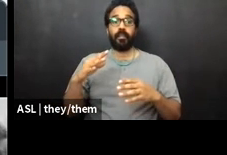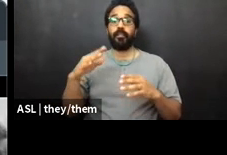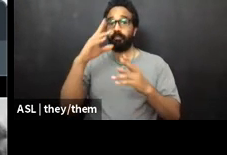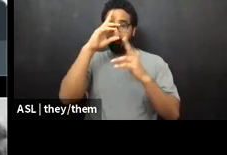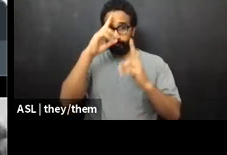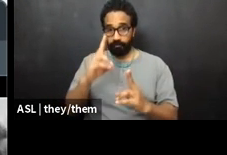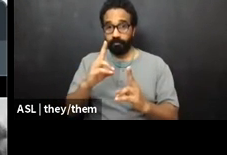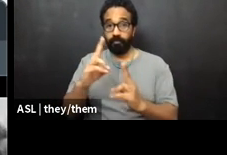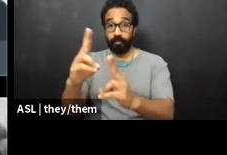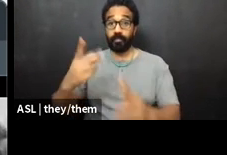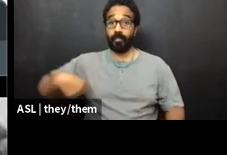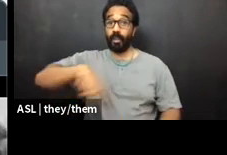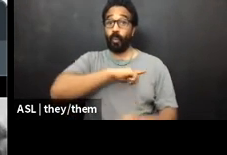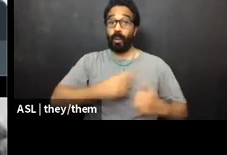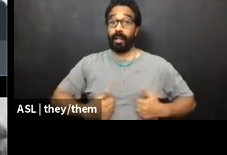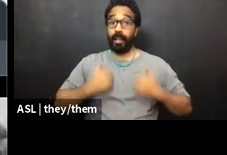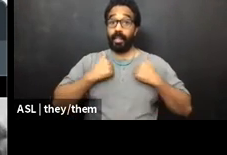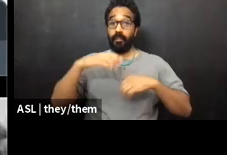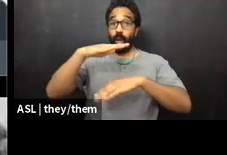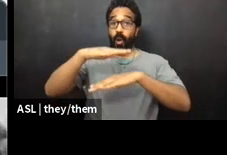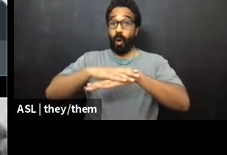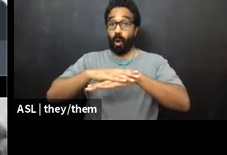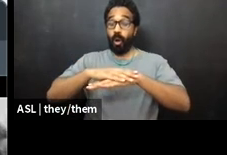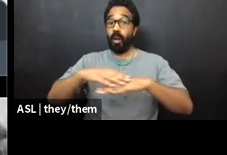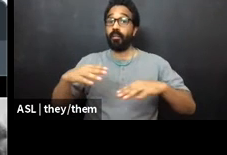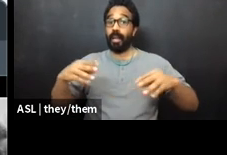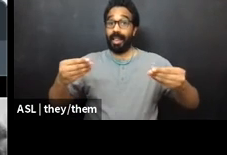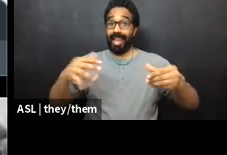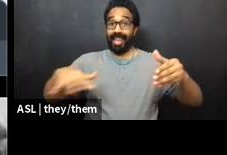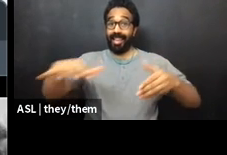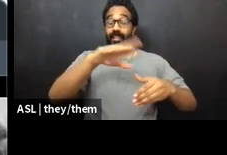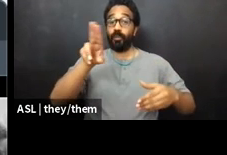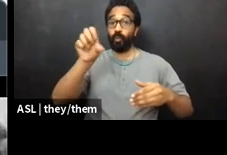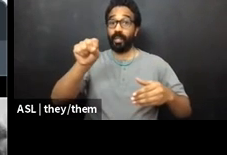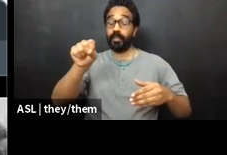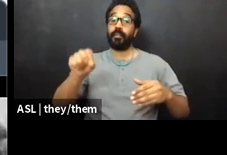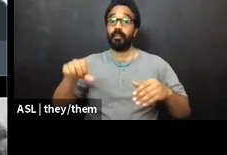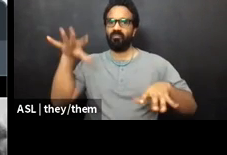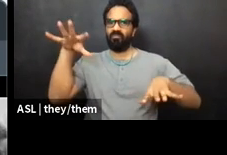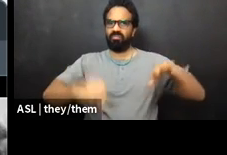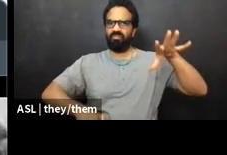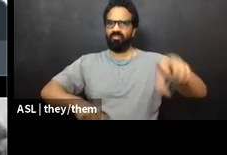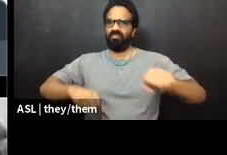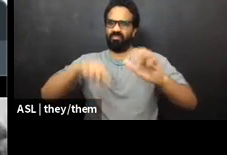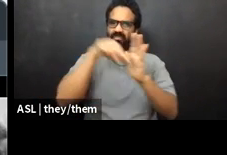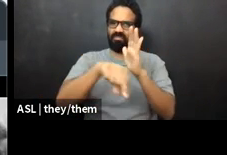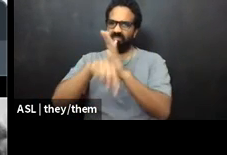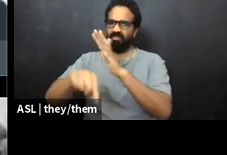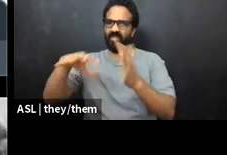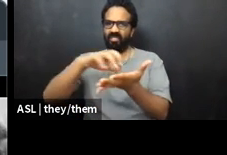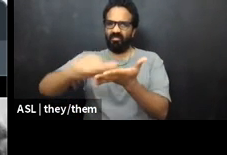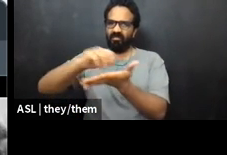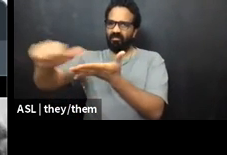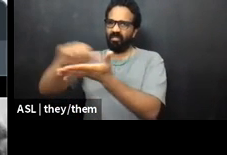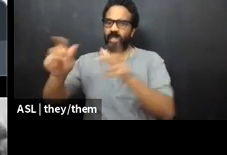purpose, but we live in the United States on stolen land through forced removal, genocide, and ethnic cleansing. As communicators, we're working towards